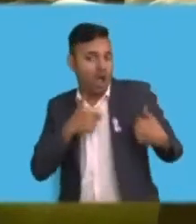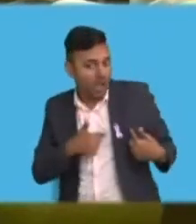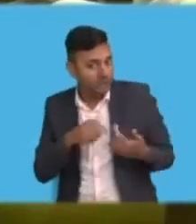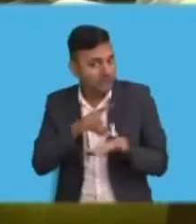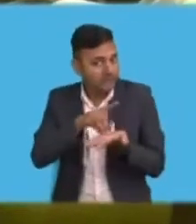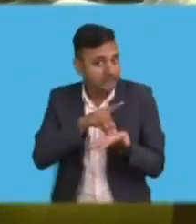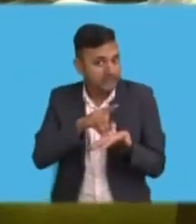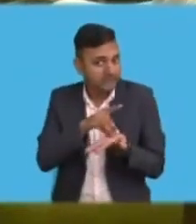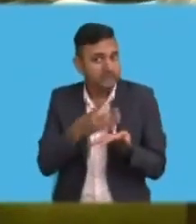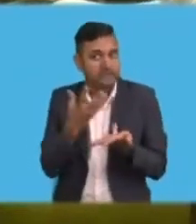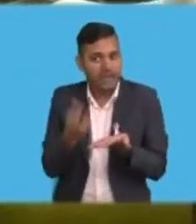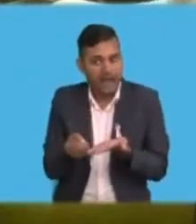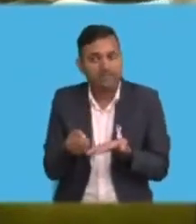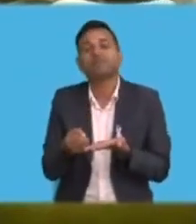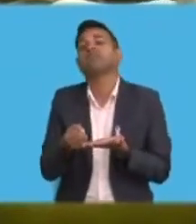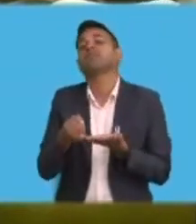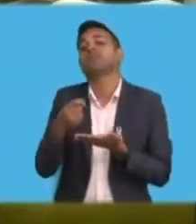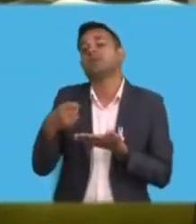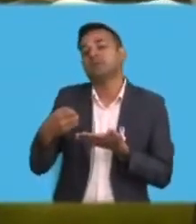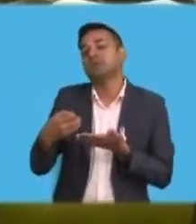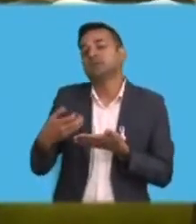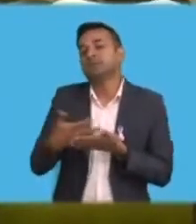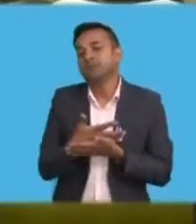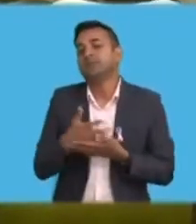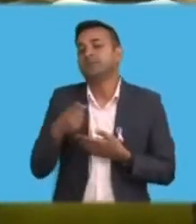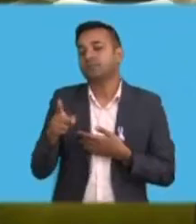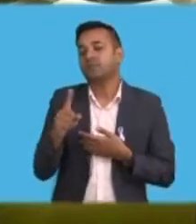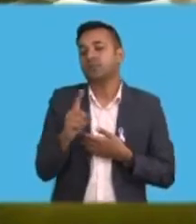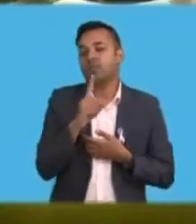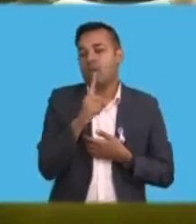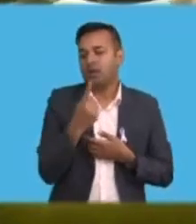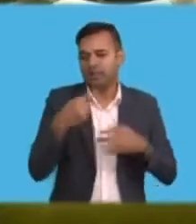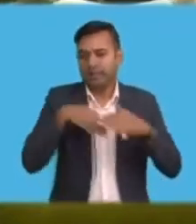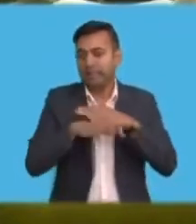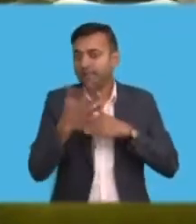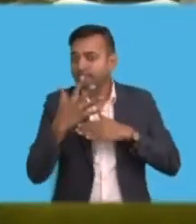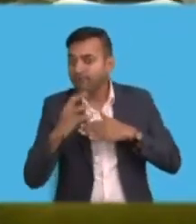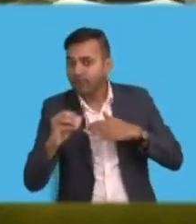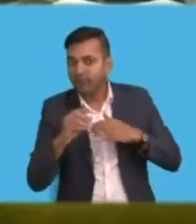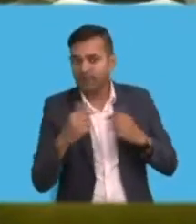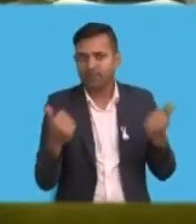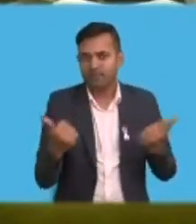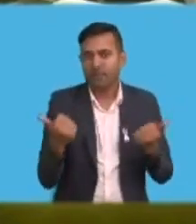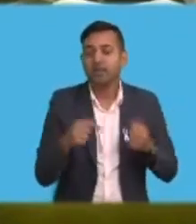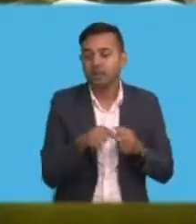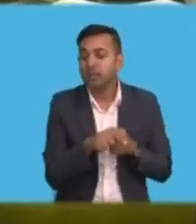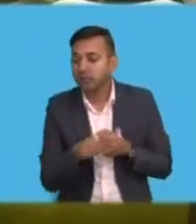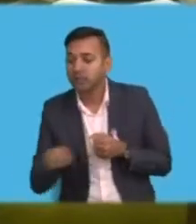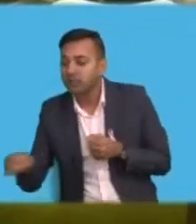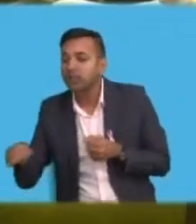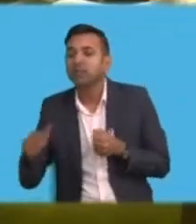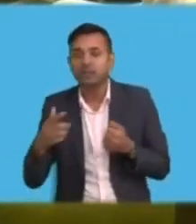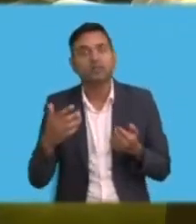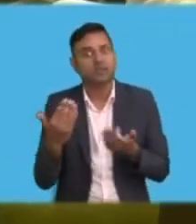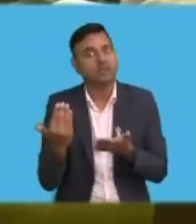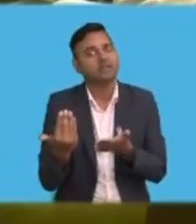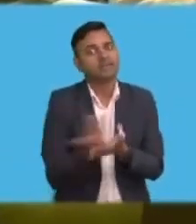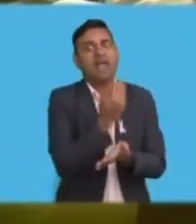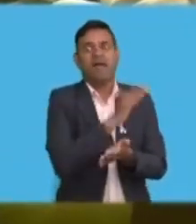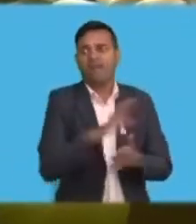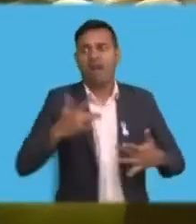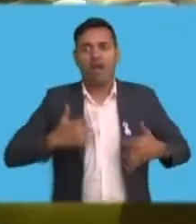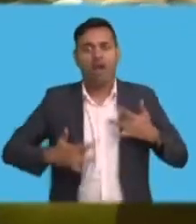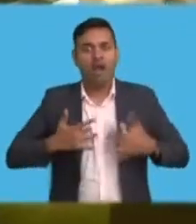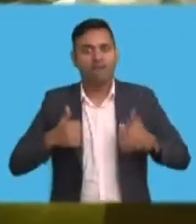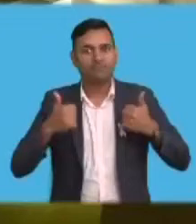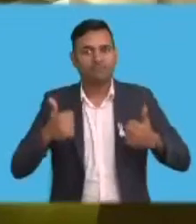in 50 children in Fiji. We have been able to deliver optimally life-saving treatment to children and adults living with rheumatic heart disease, and